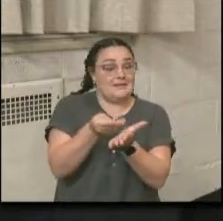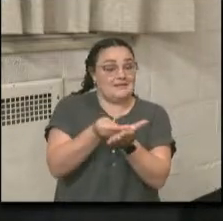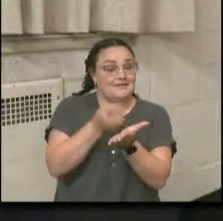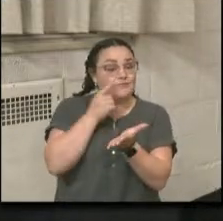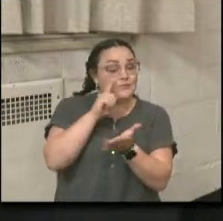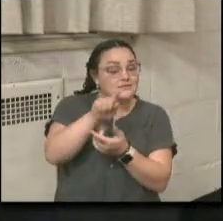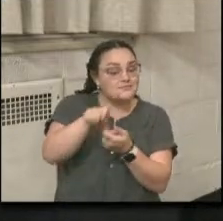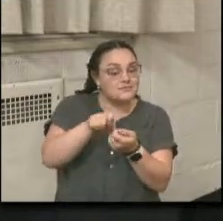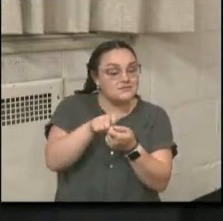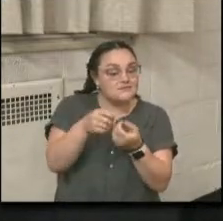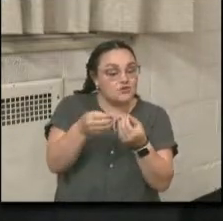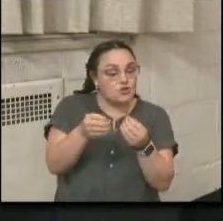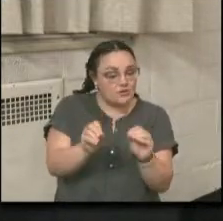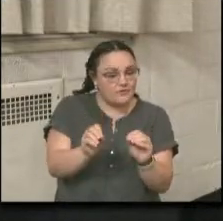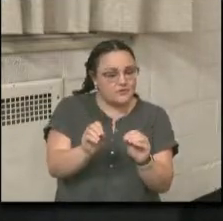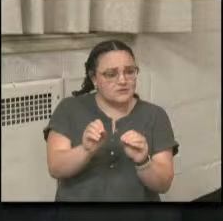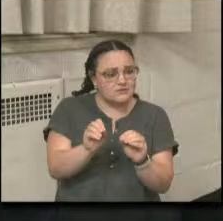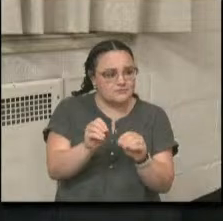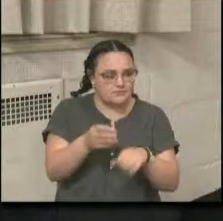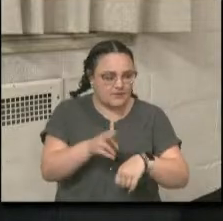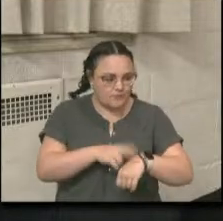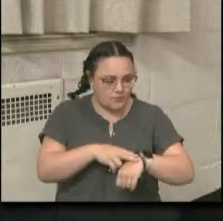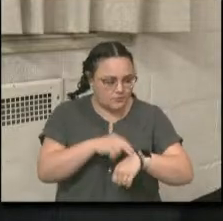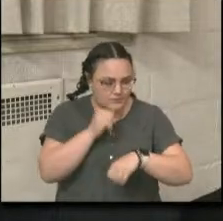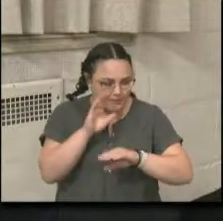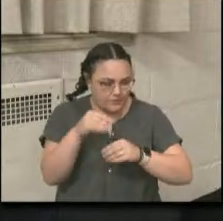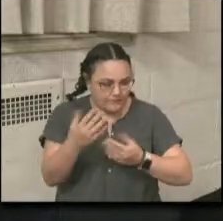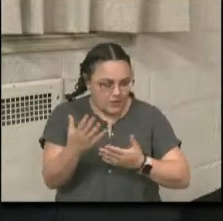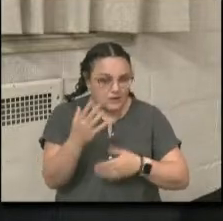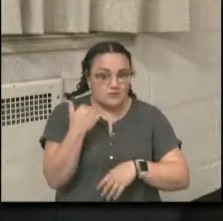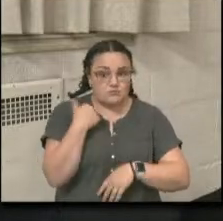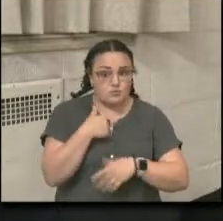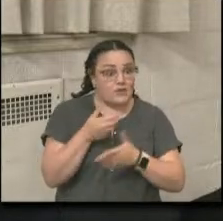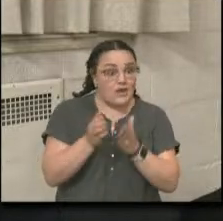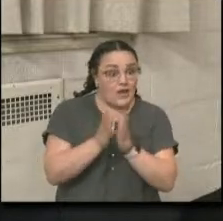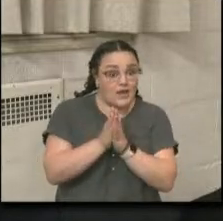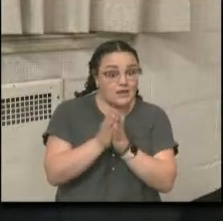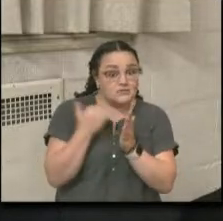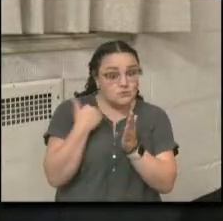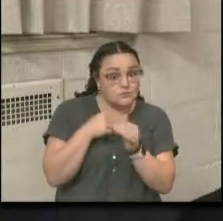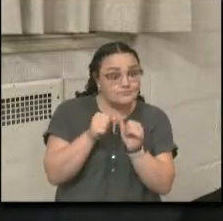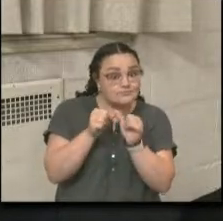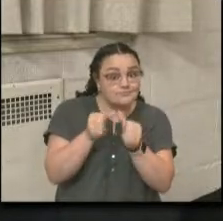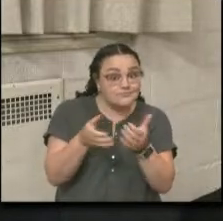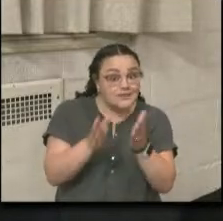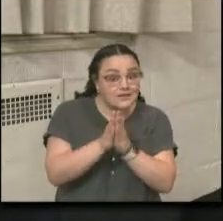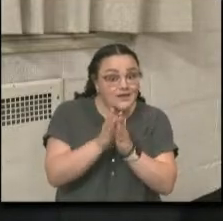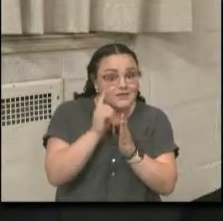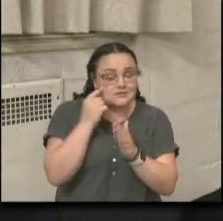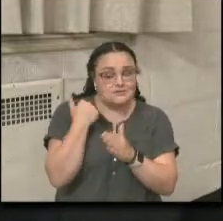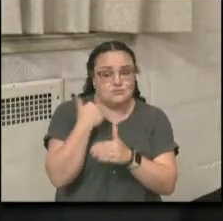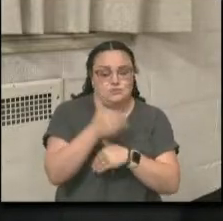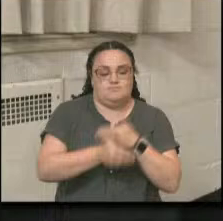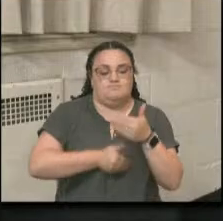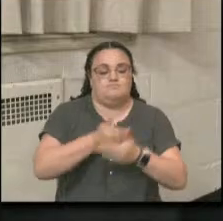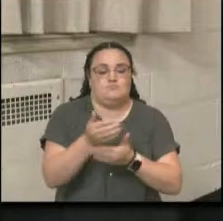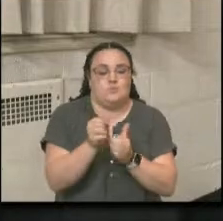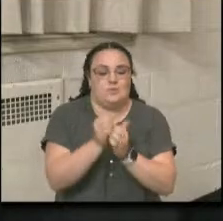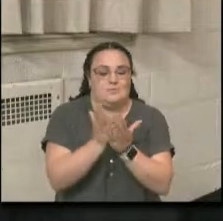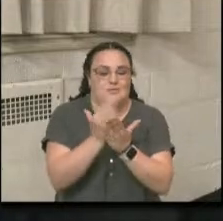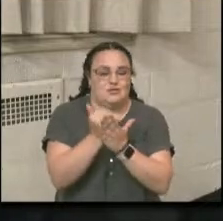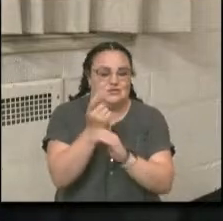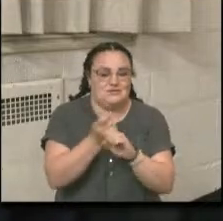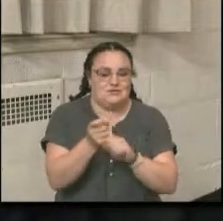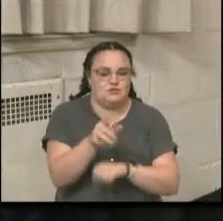this office. But of course, that was not provided, but we did ask for it, and we will continue to ask for funding as we move forward with our budgets next year as